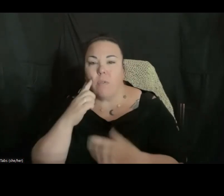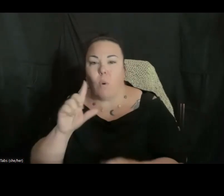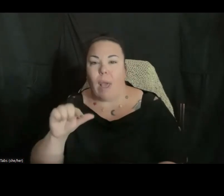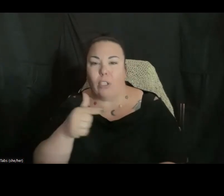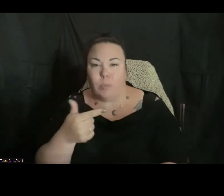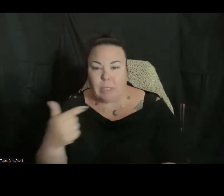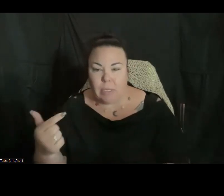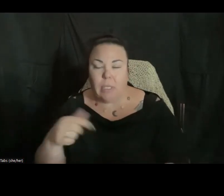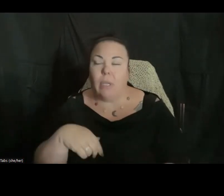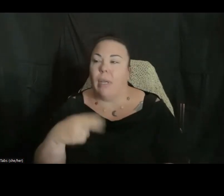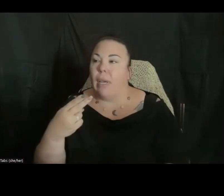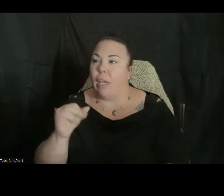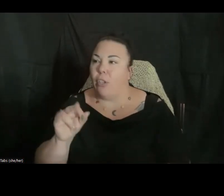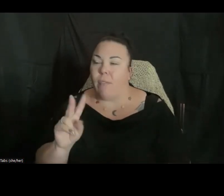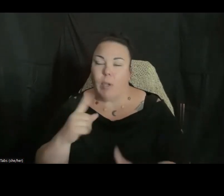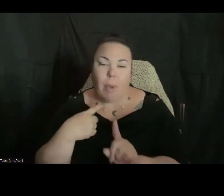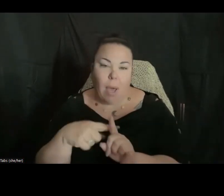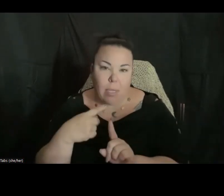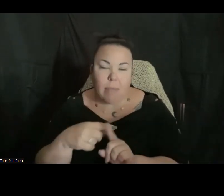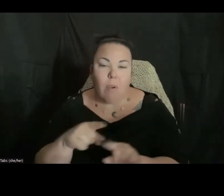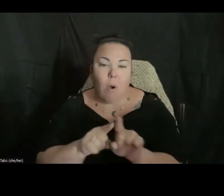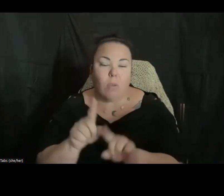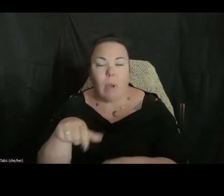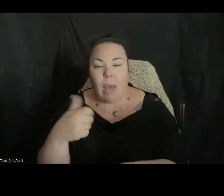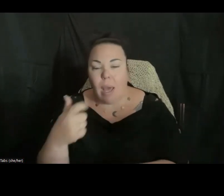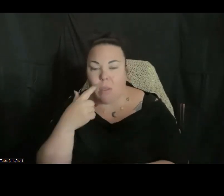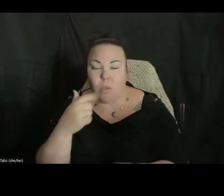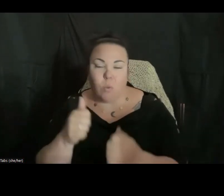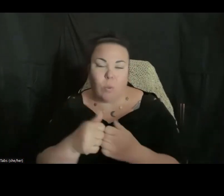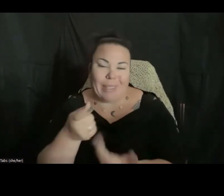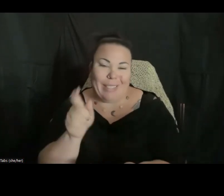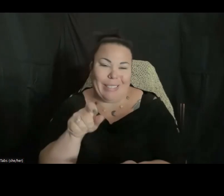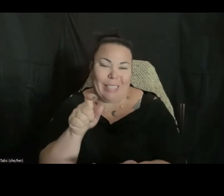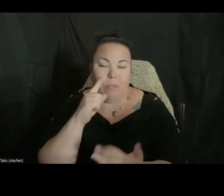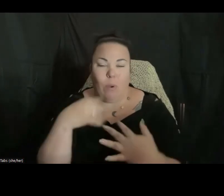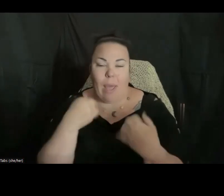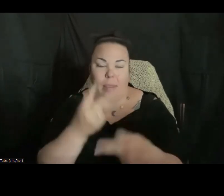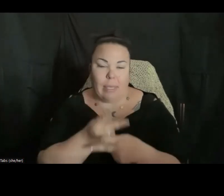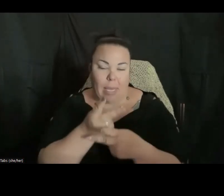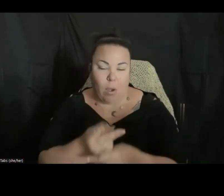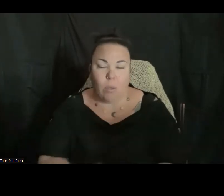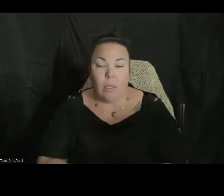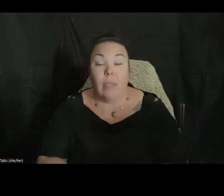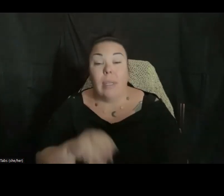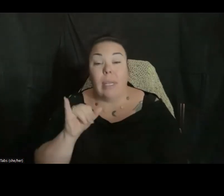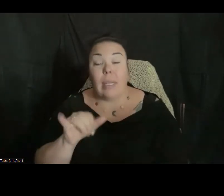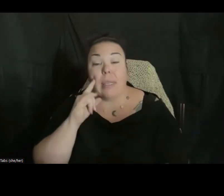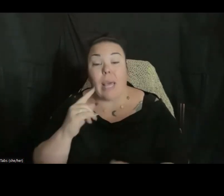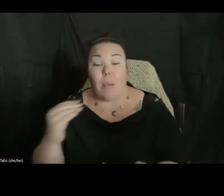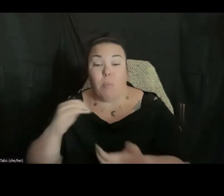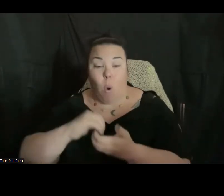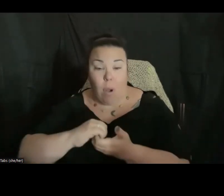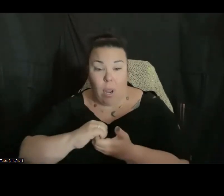substance use disorder, and others in need of healthcare. And because of this partnership, Equitas will